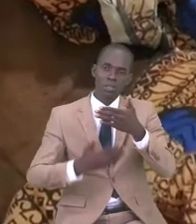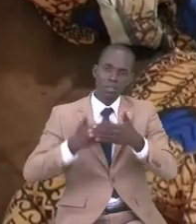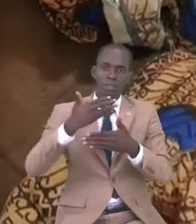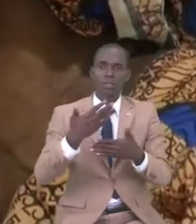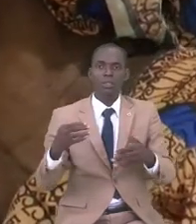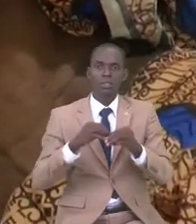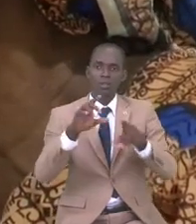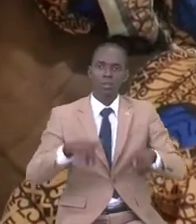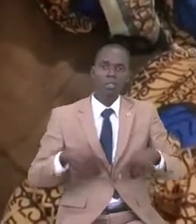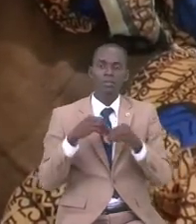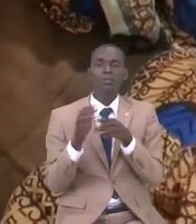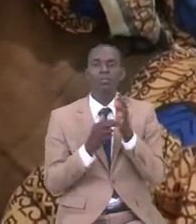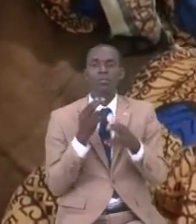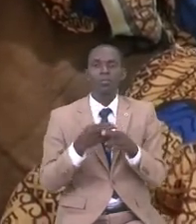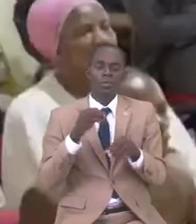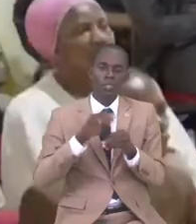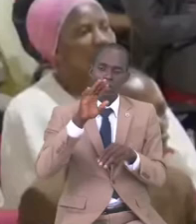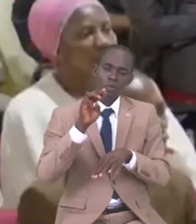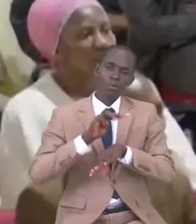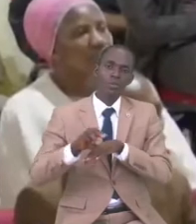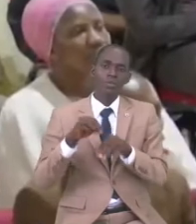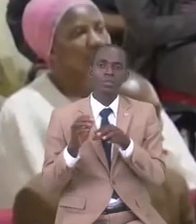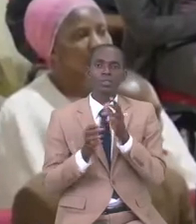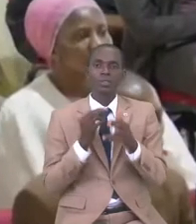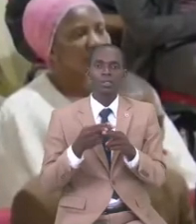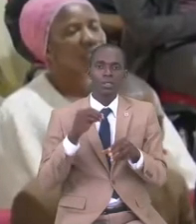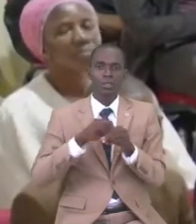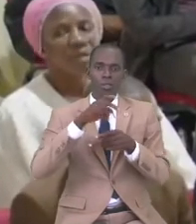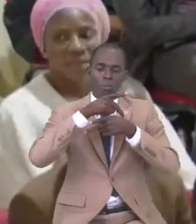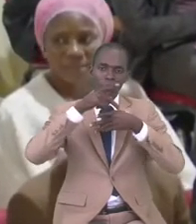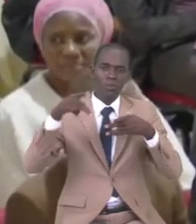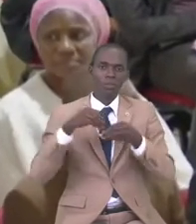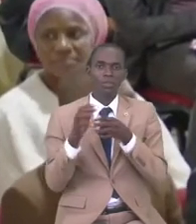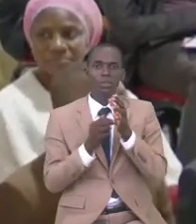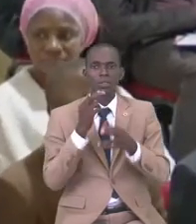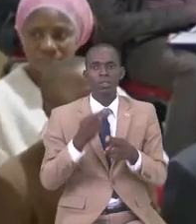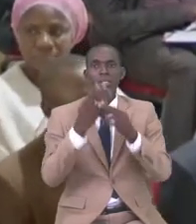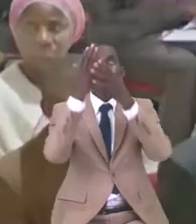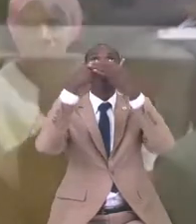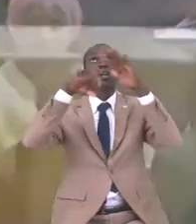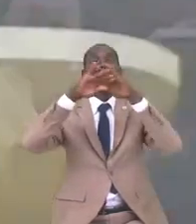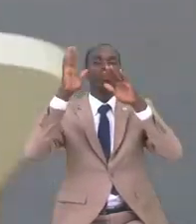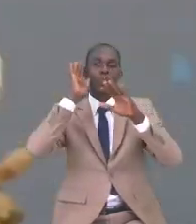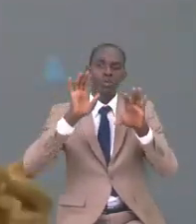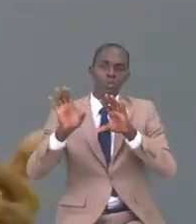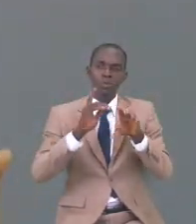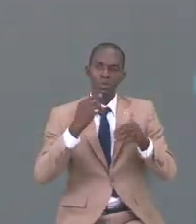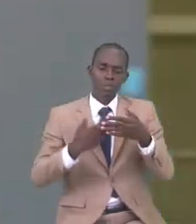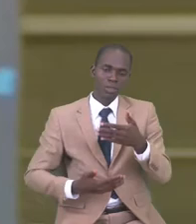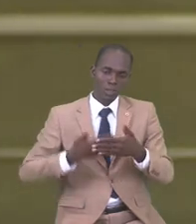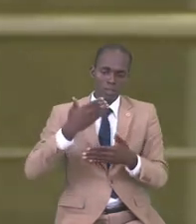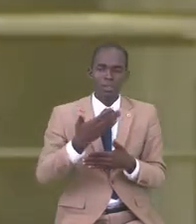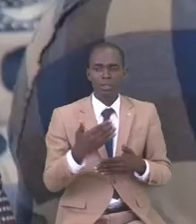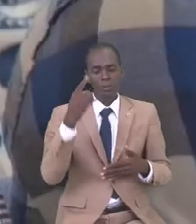your life, amen. In your ministry, amen. In your profession, amen. Heaven will do the